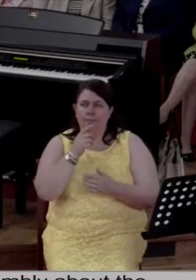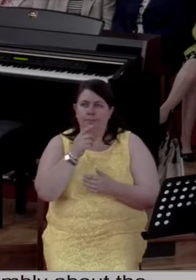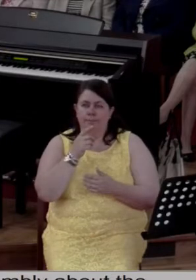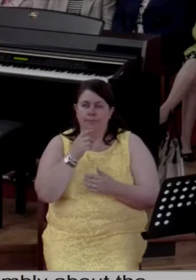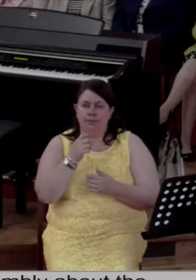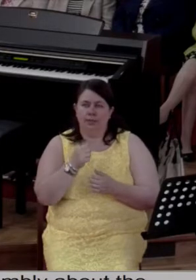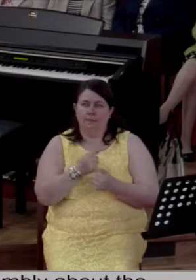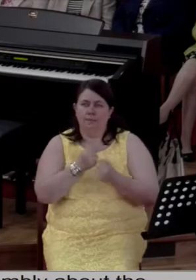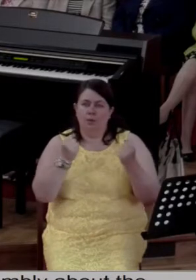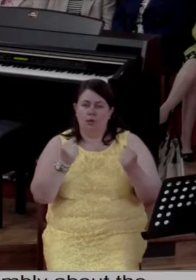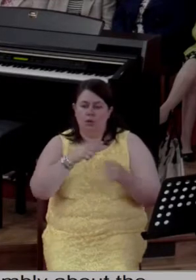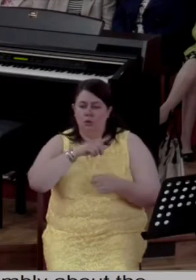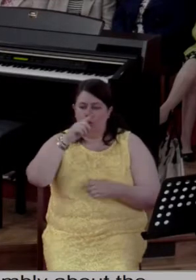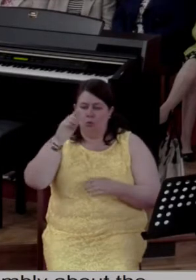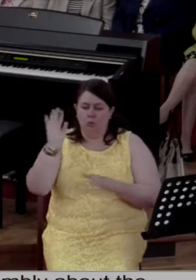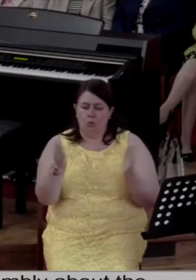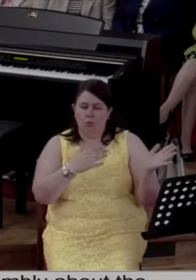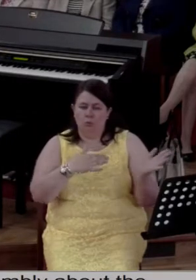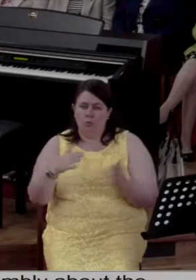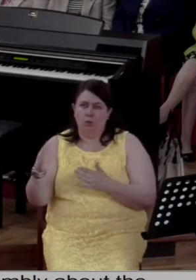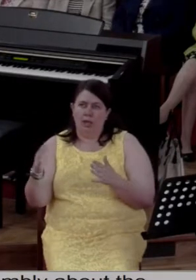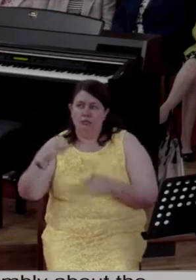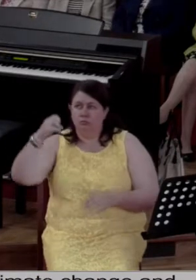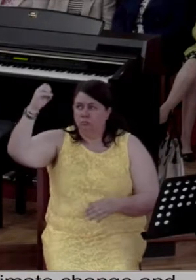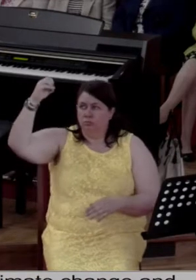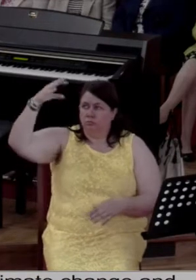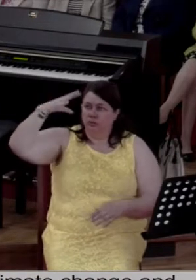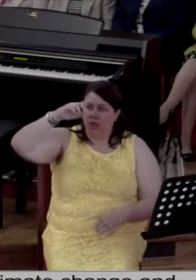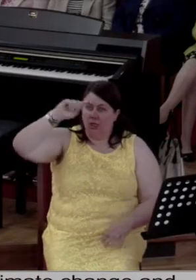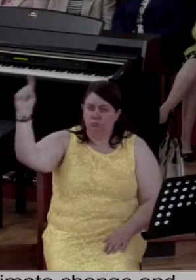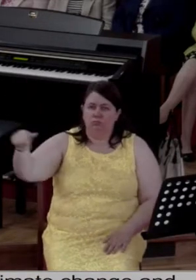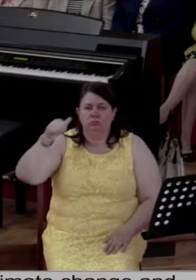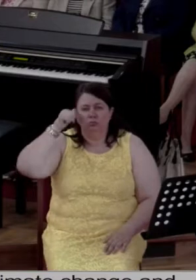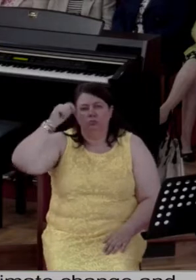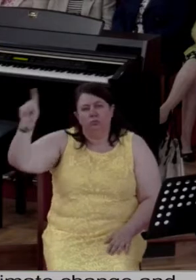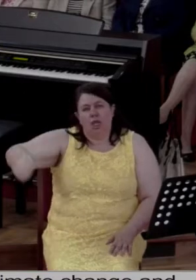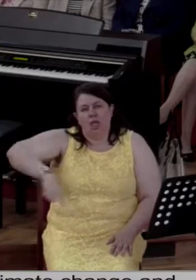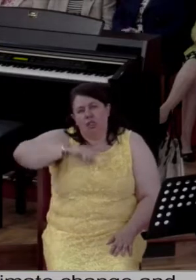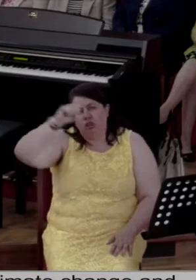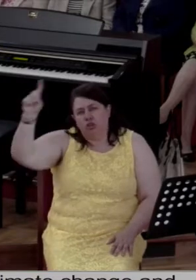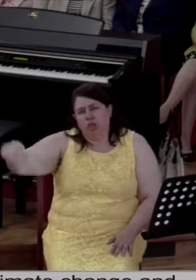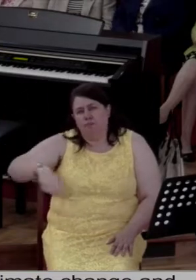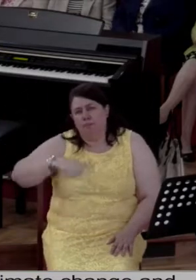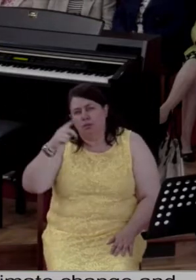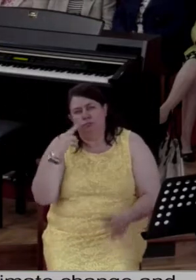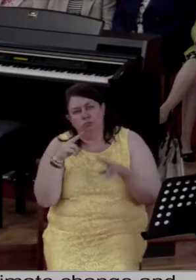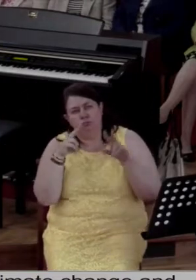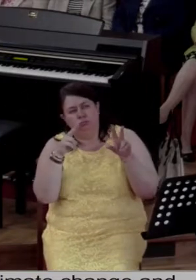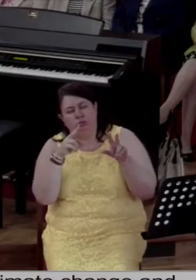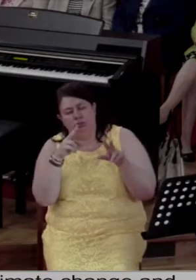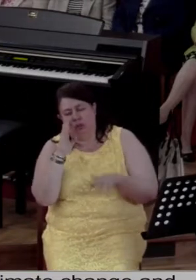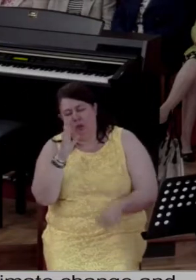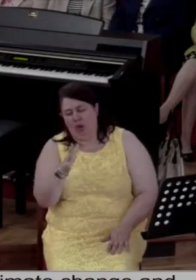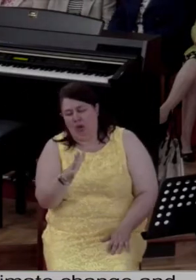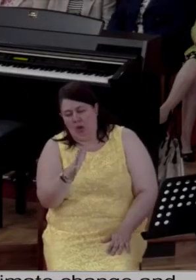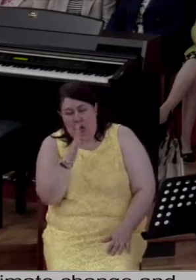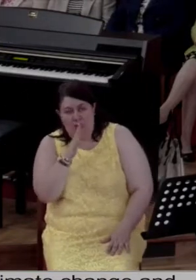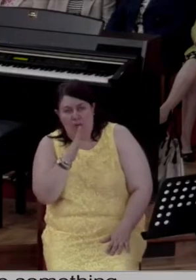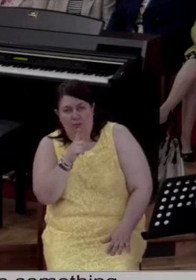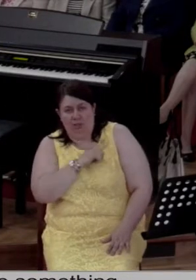and catching the wind and whatever you think about these wind farms, and I personally think they're very ugly, then they're